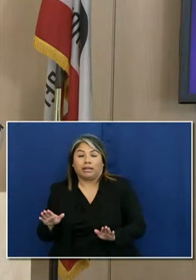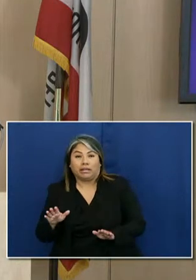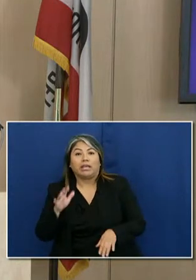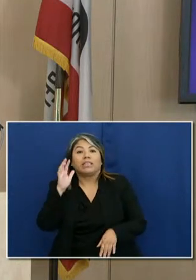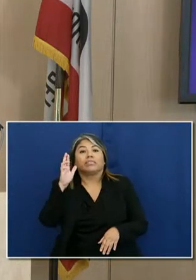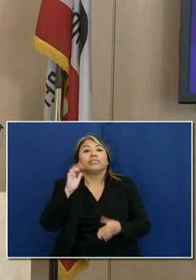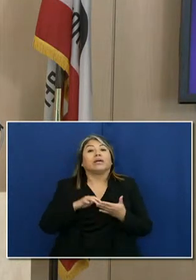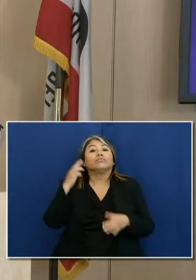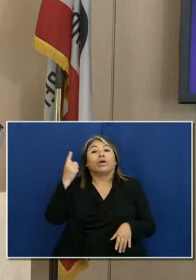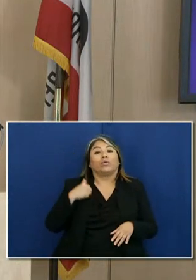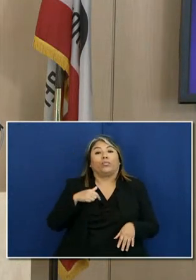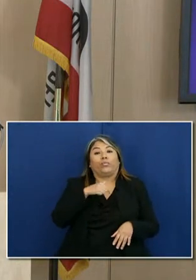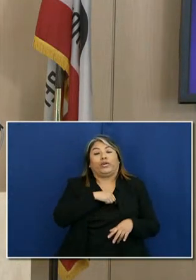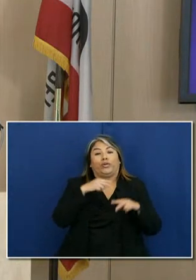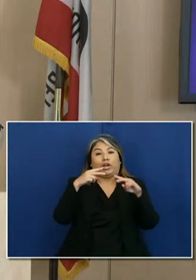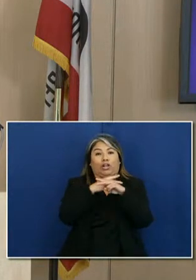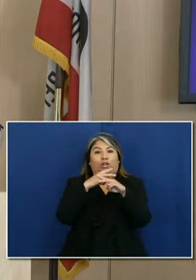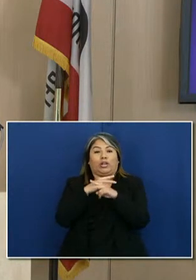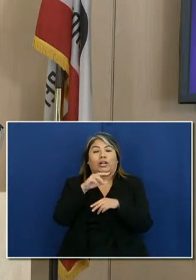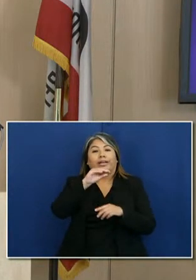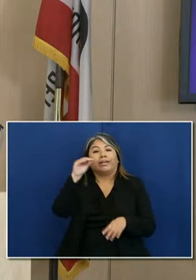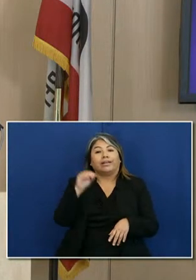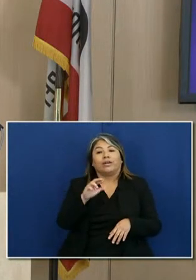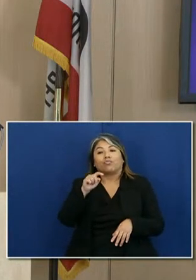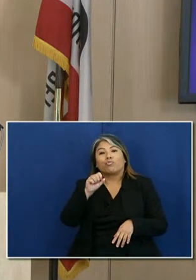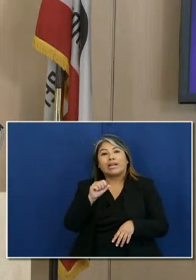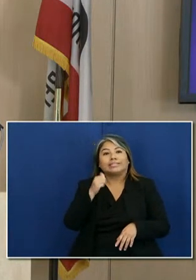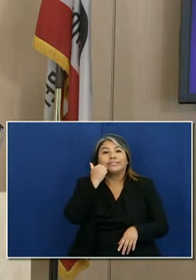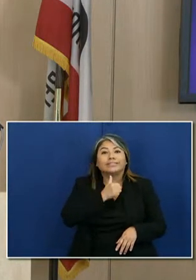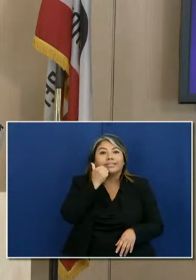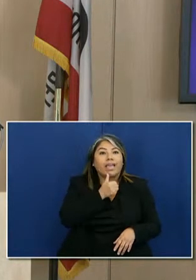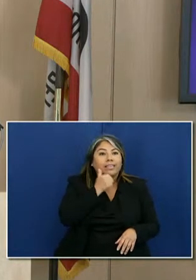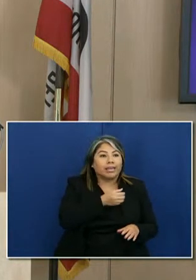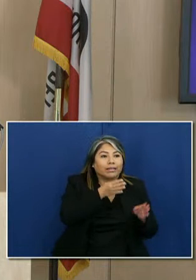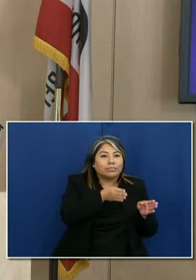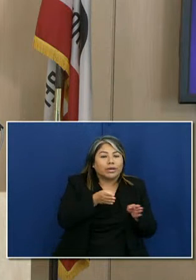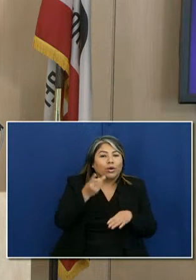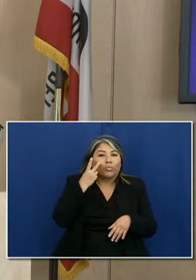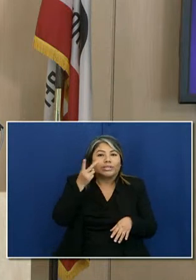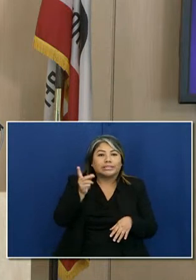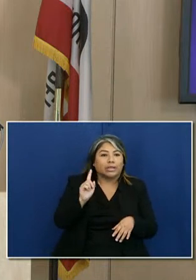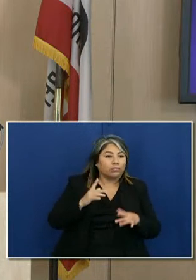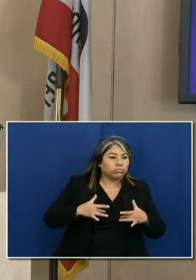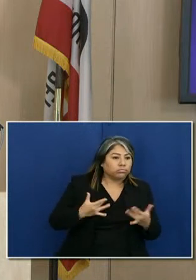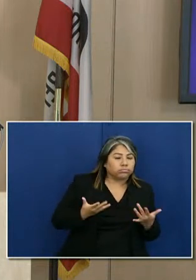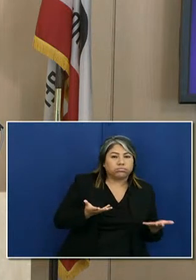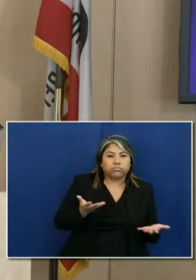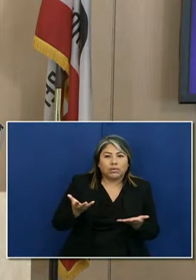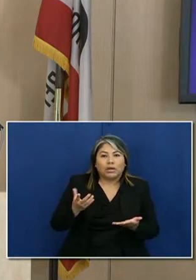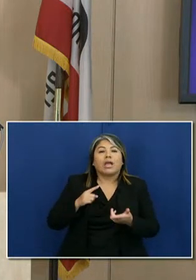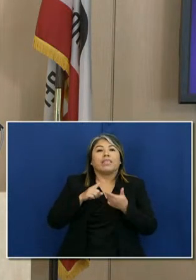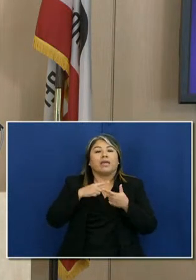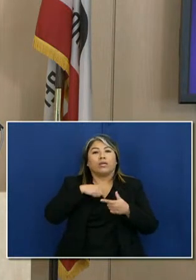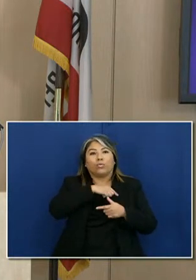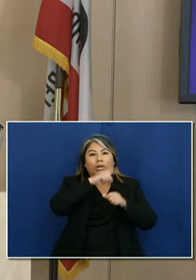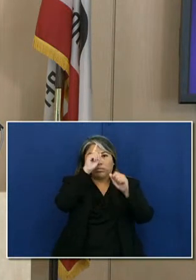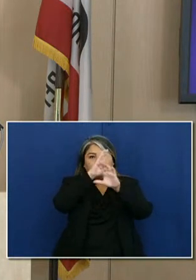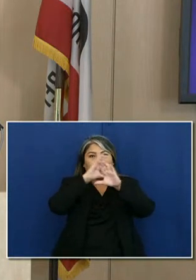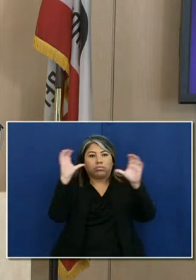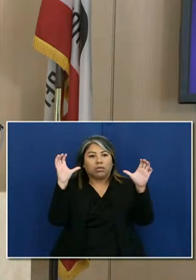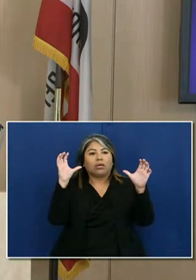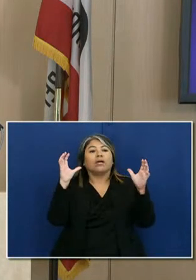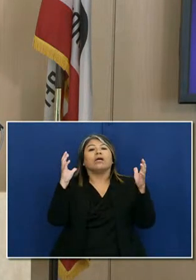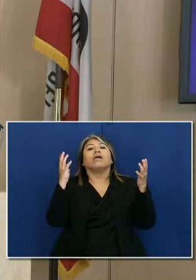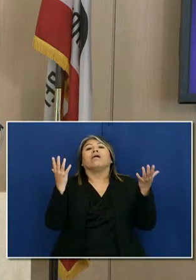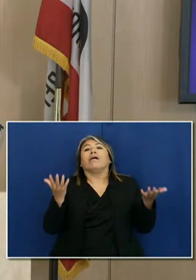calculating the rates on a daily basis so we can see where we are, and it gives us a perspective of